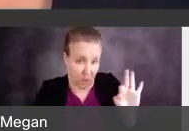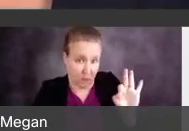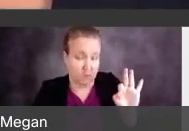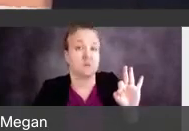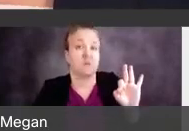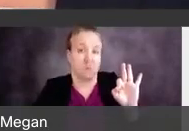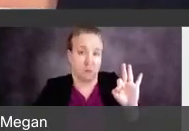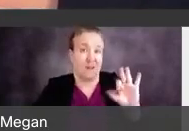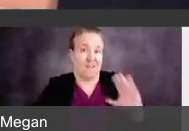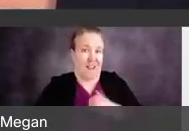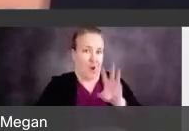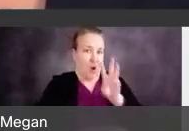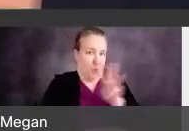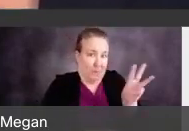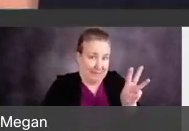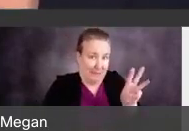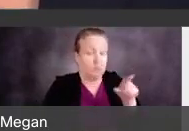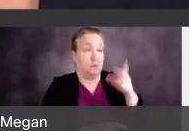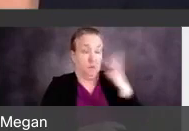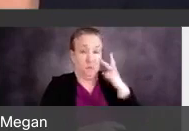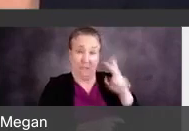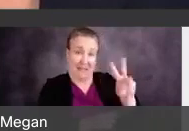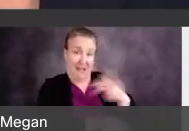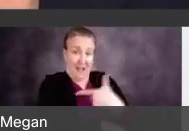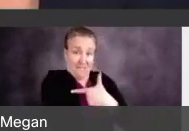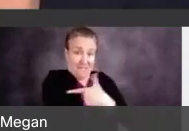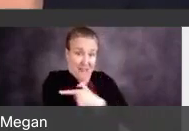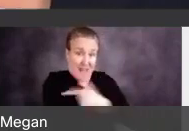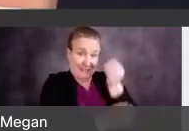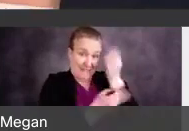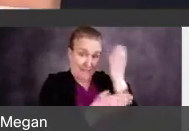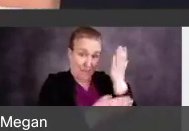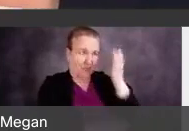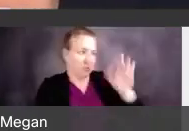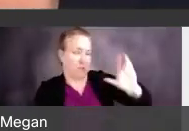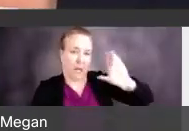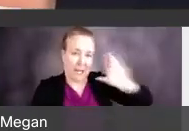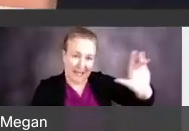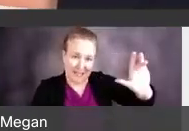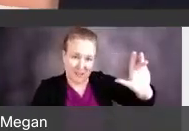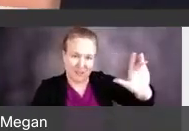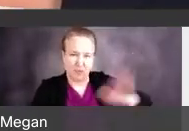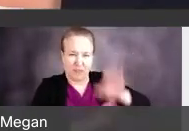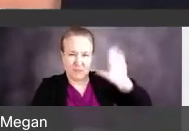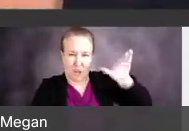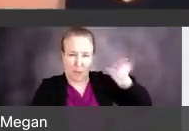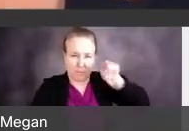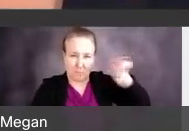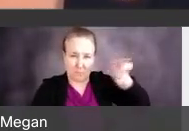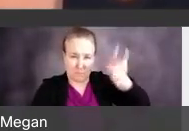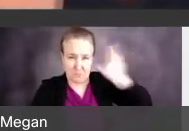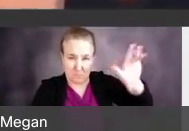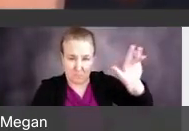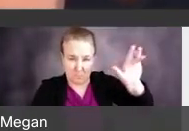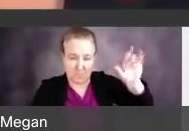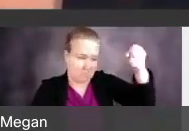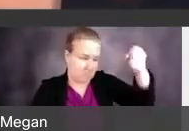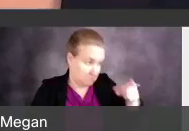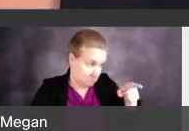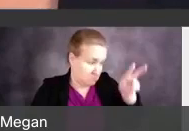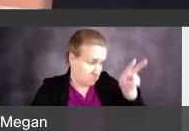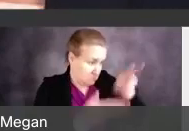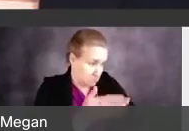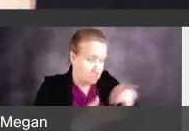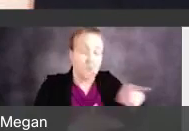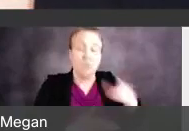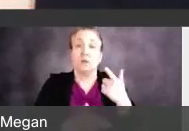montcopa.org/COVID-19 and click on the vaccine information button at the top of that page. For those of you that have